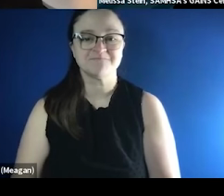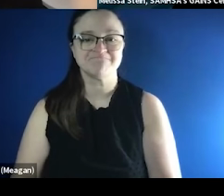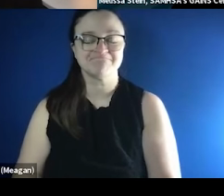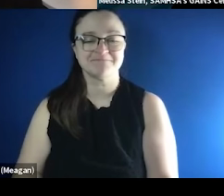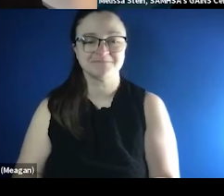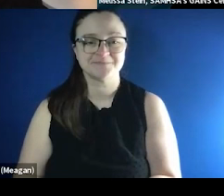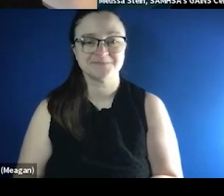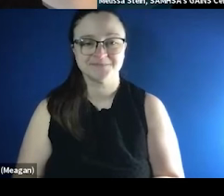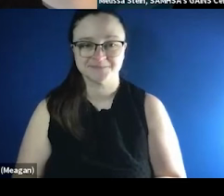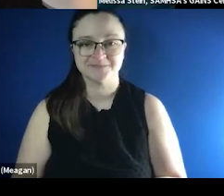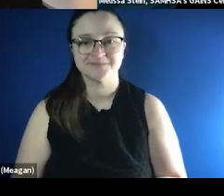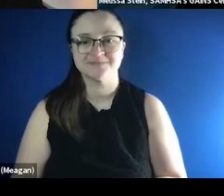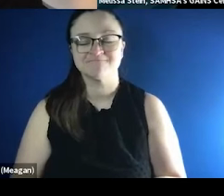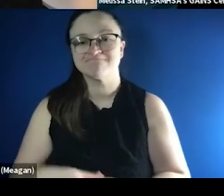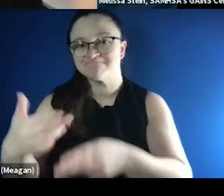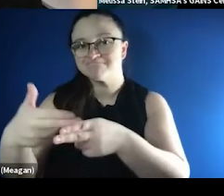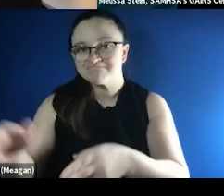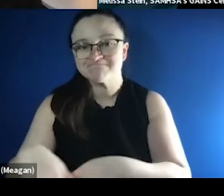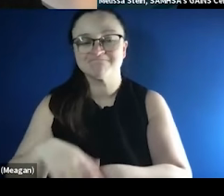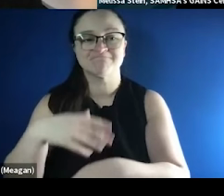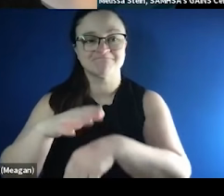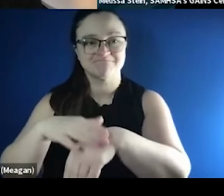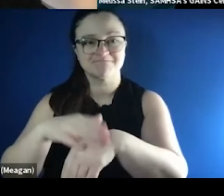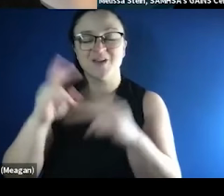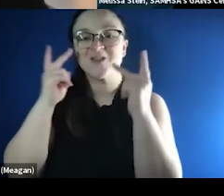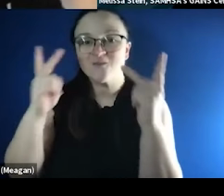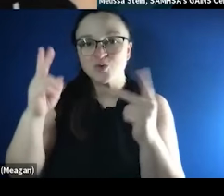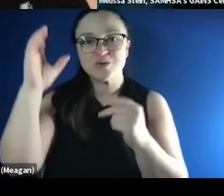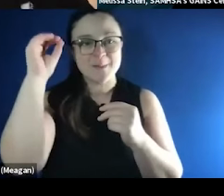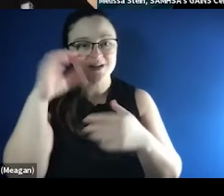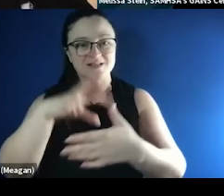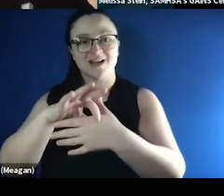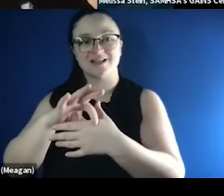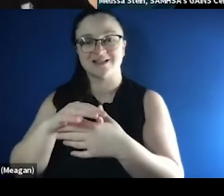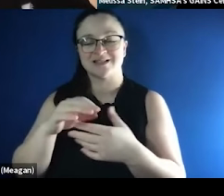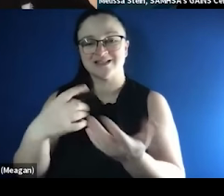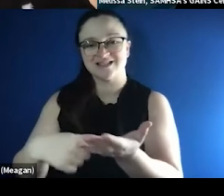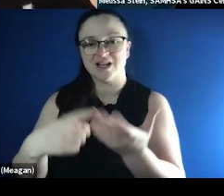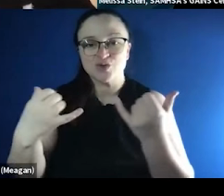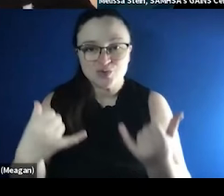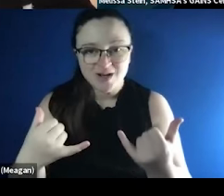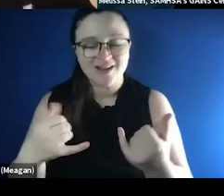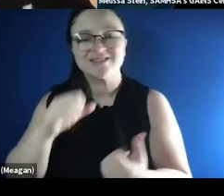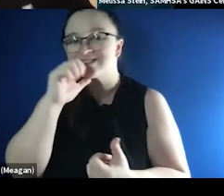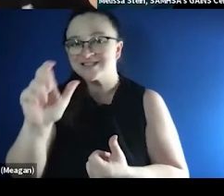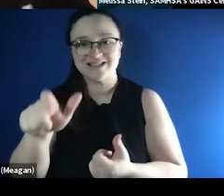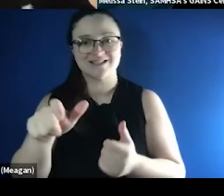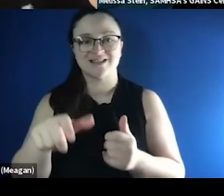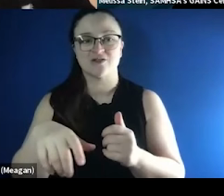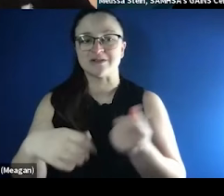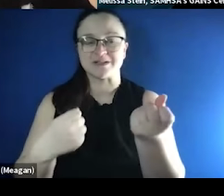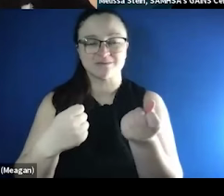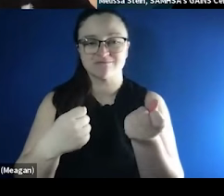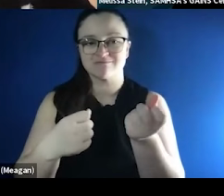And the views, opinions, and content expressed in this presentation and discussion do not necessarily reflect the views, opinions,